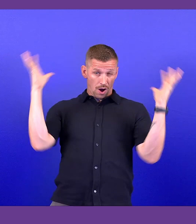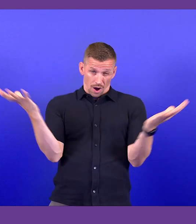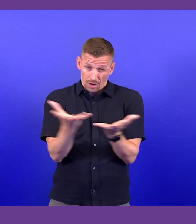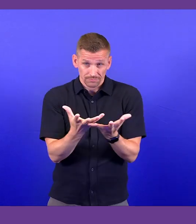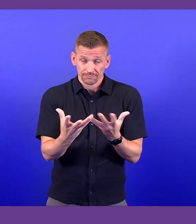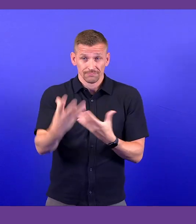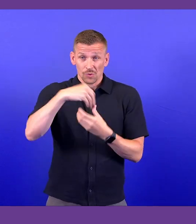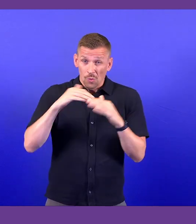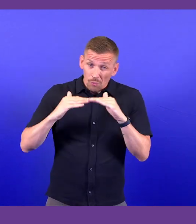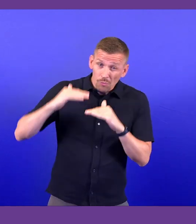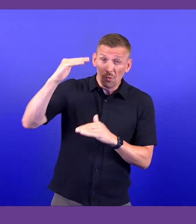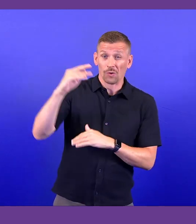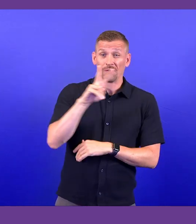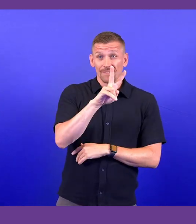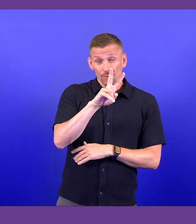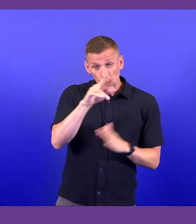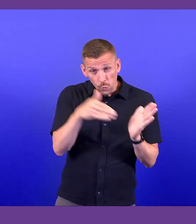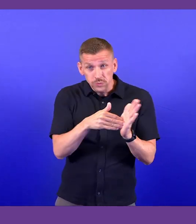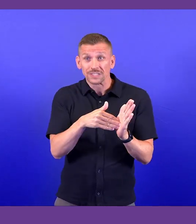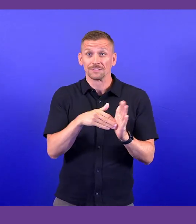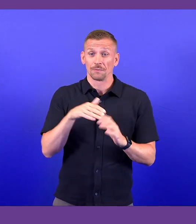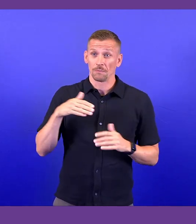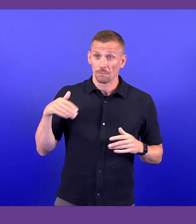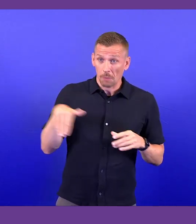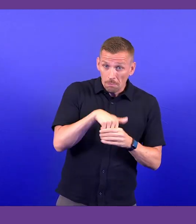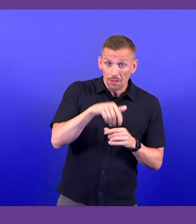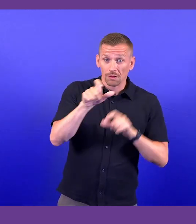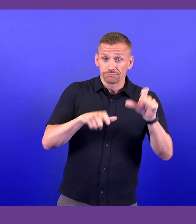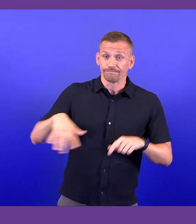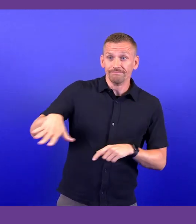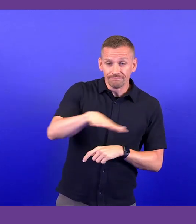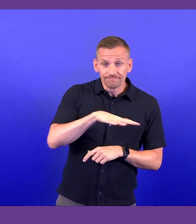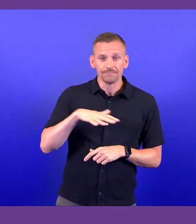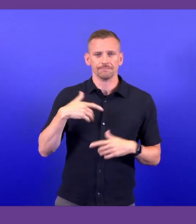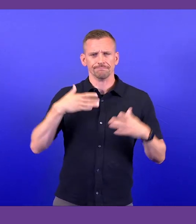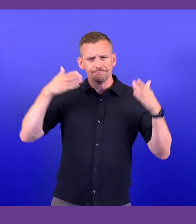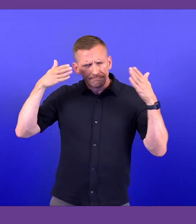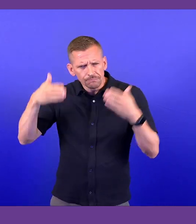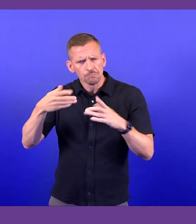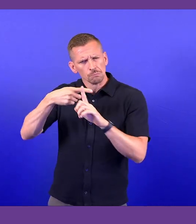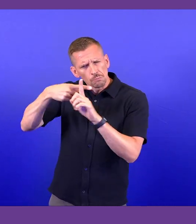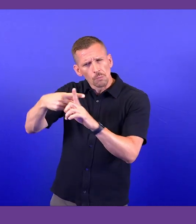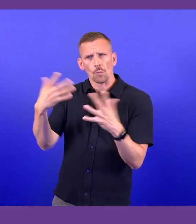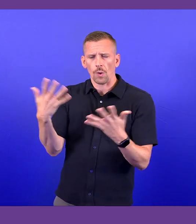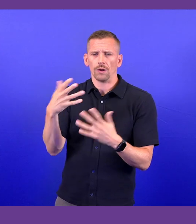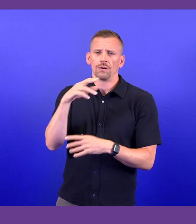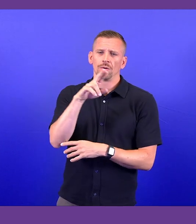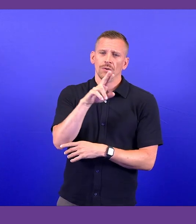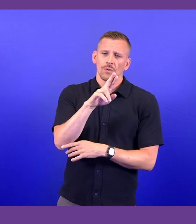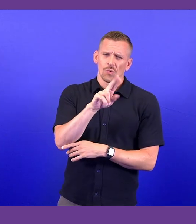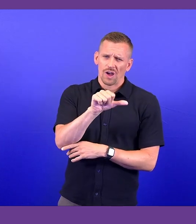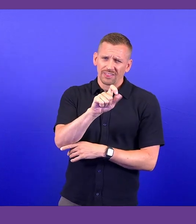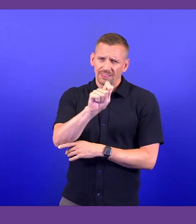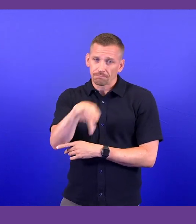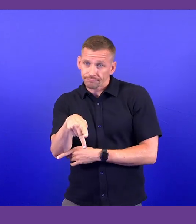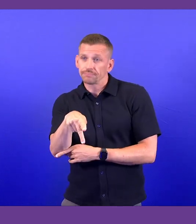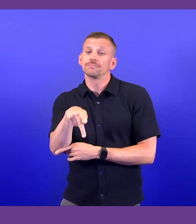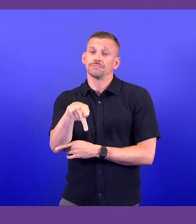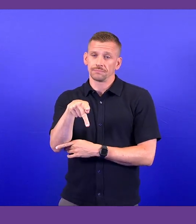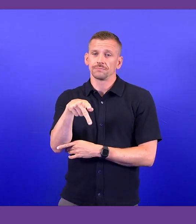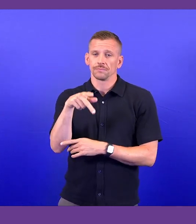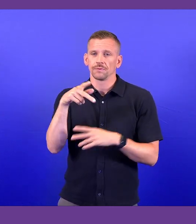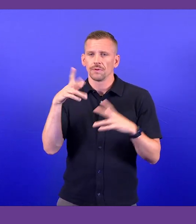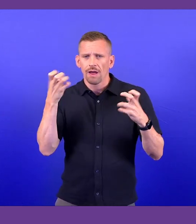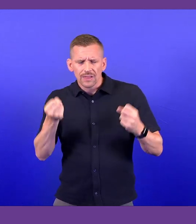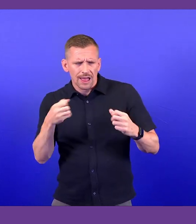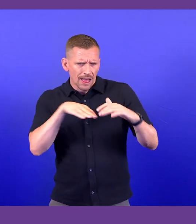working group in UITP Europe dealing with accessibility and EU affairs related to accessibility issues. But we